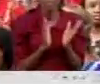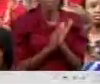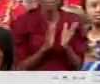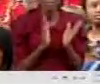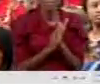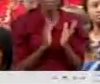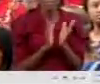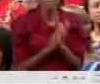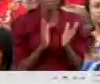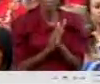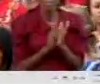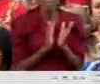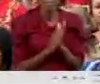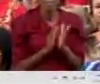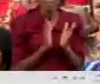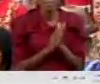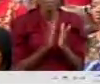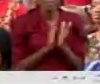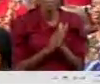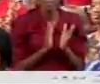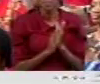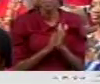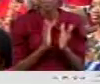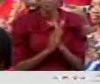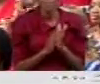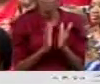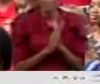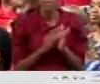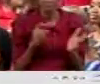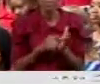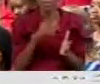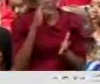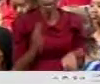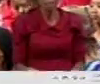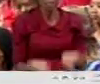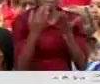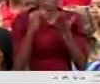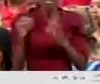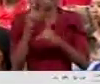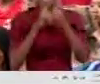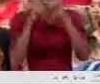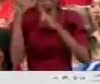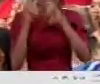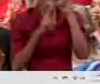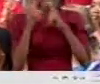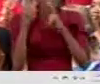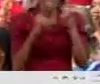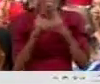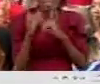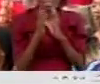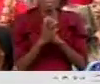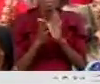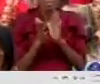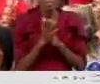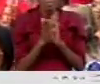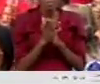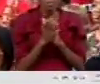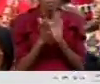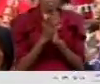are rising stars. Psalm 119, from 1 to 176. Please,